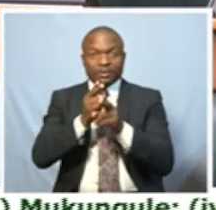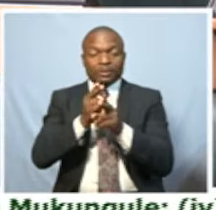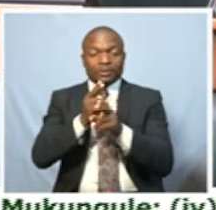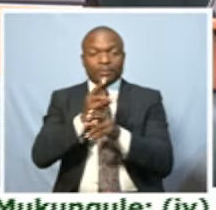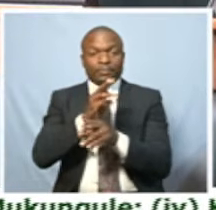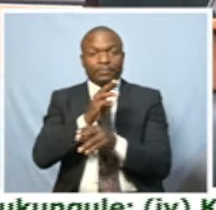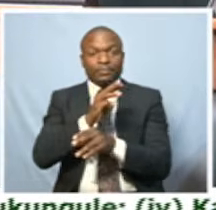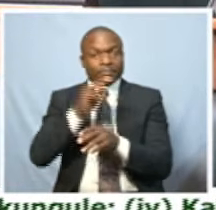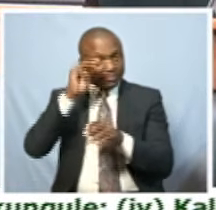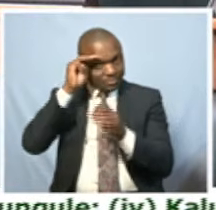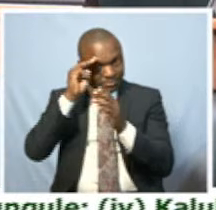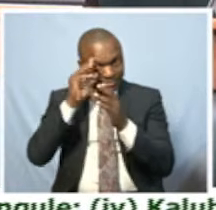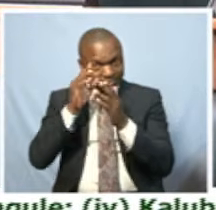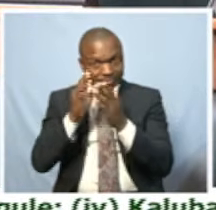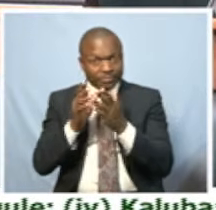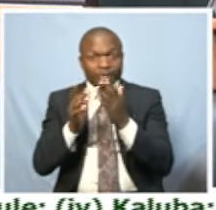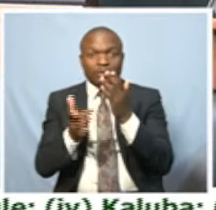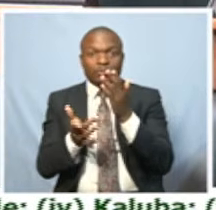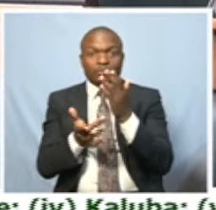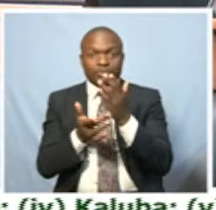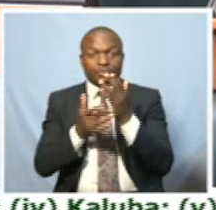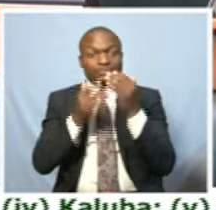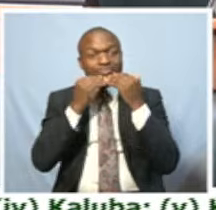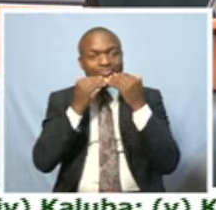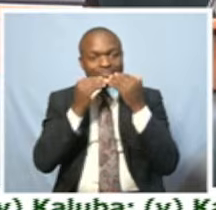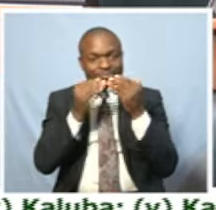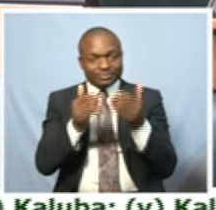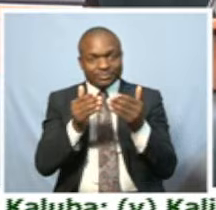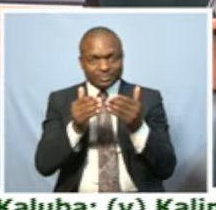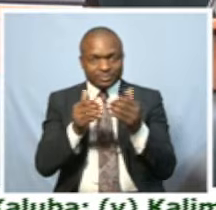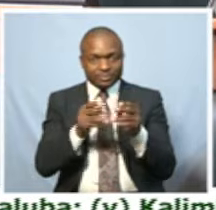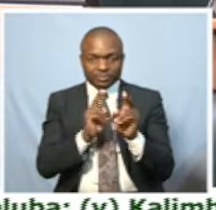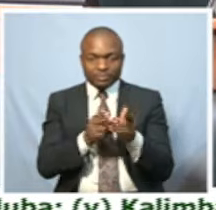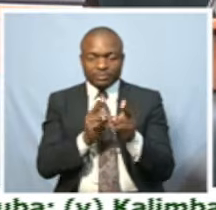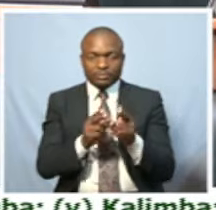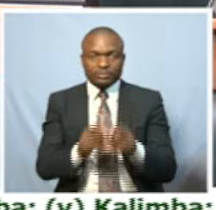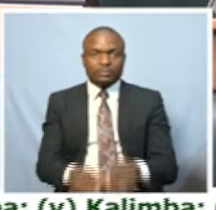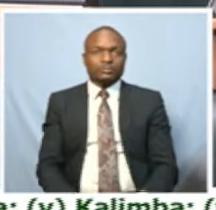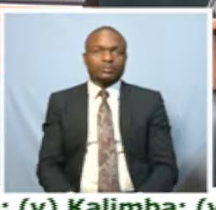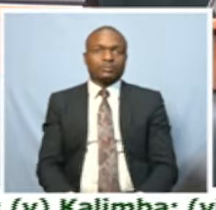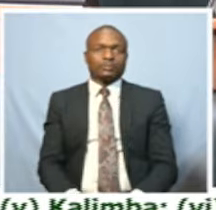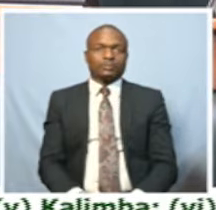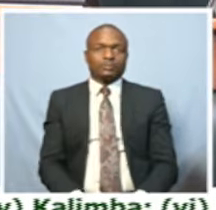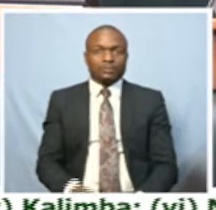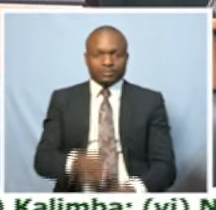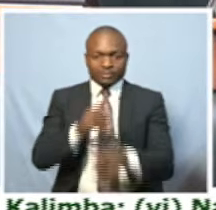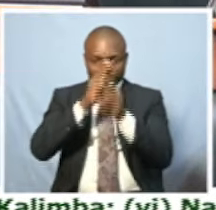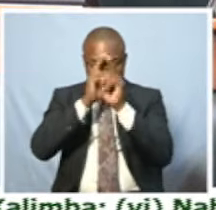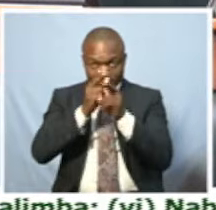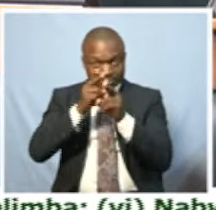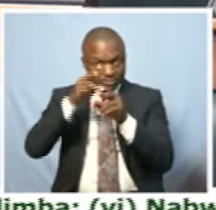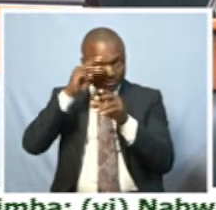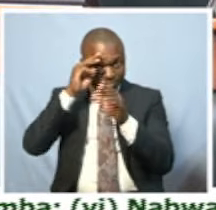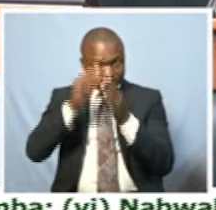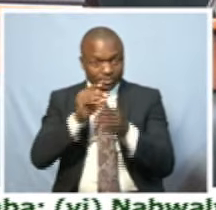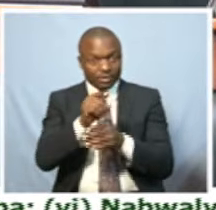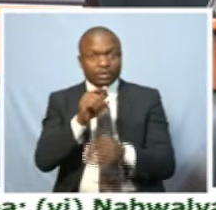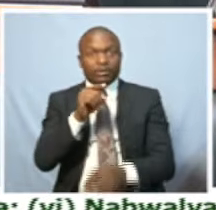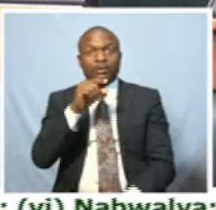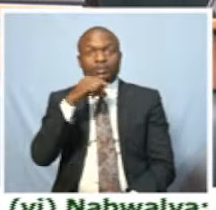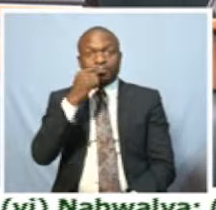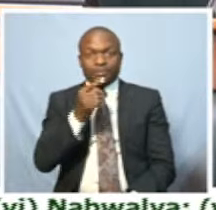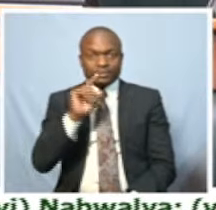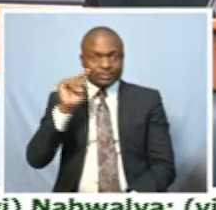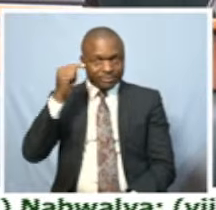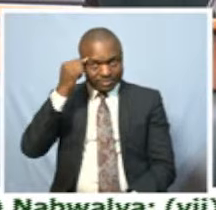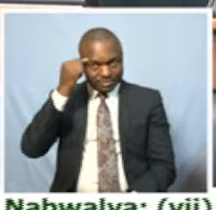for a question. I'm equally grateful to him for the response. Honorable Minister, you've stated that